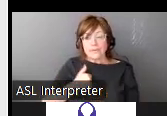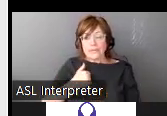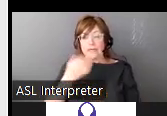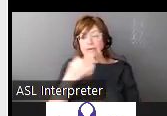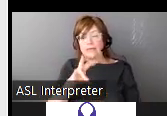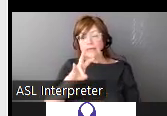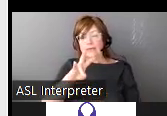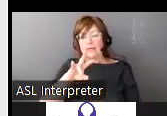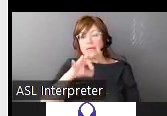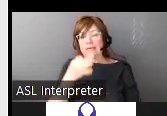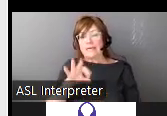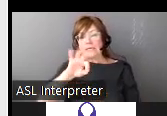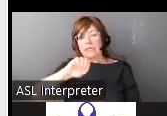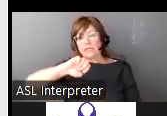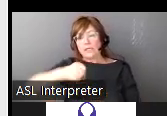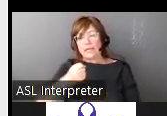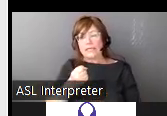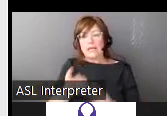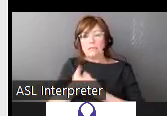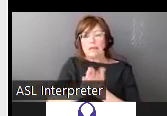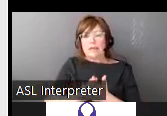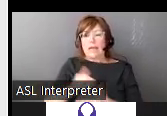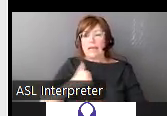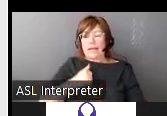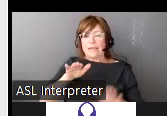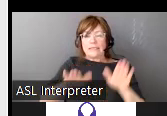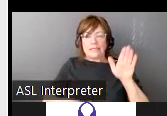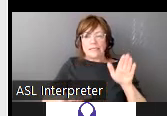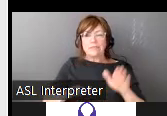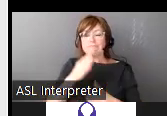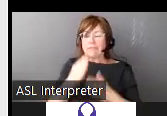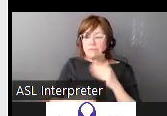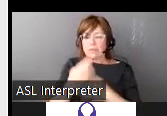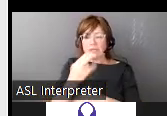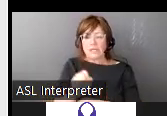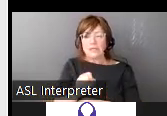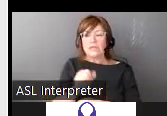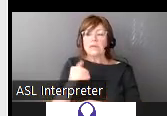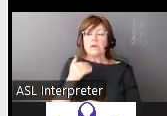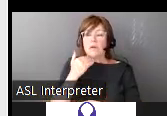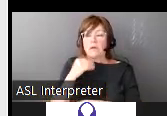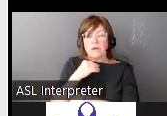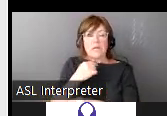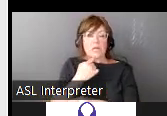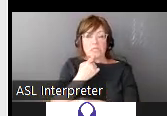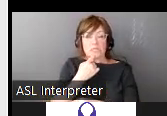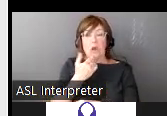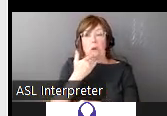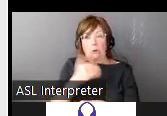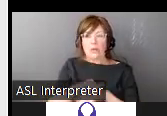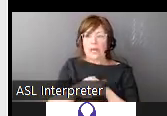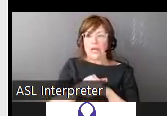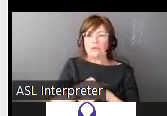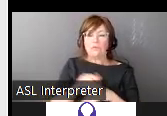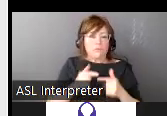startup visa. He was a Canadian citizen and he completed high school. He reported a very good proficiency in English. He was living